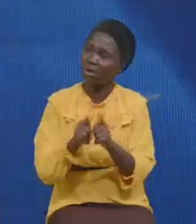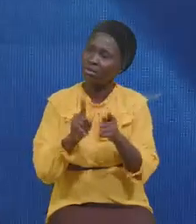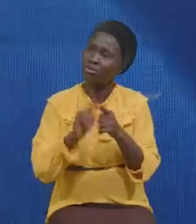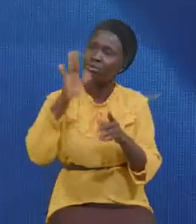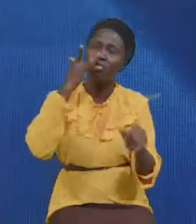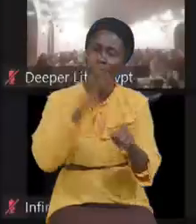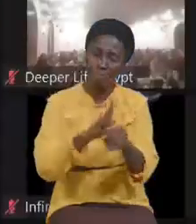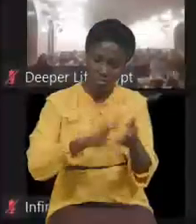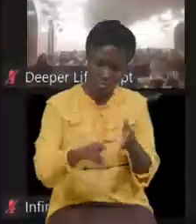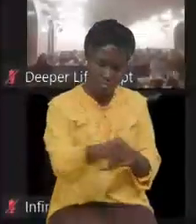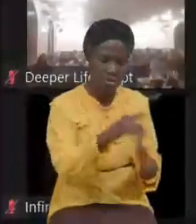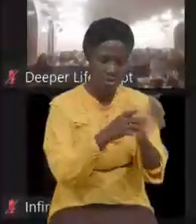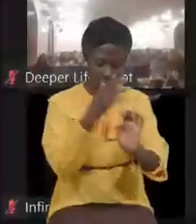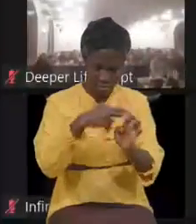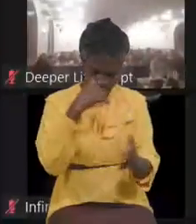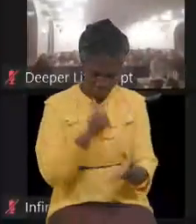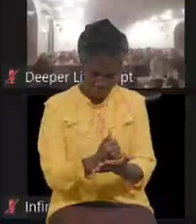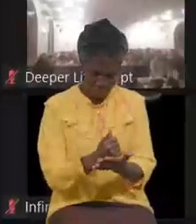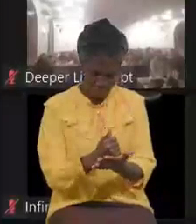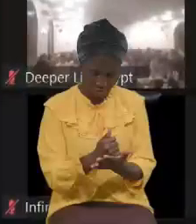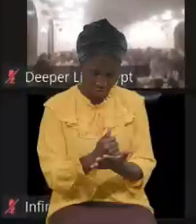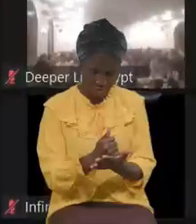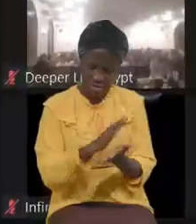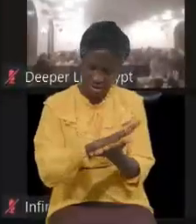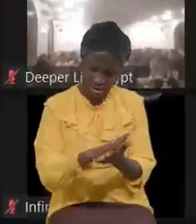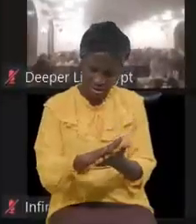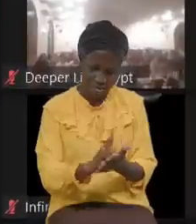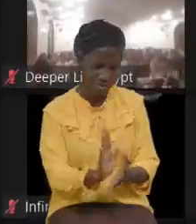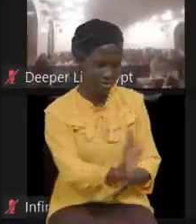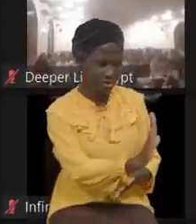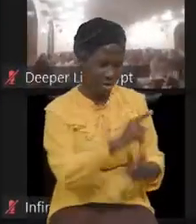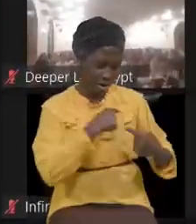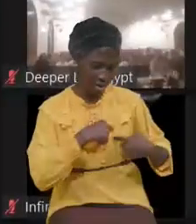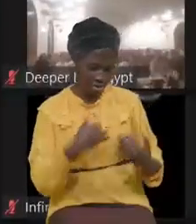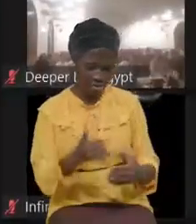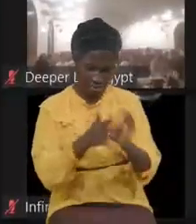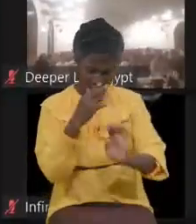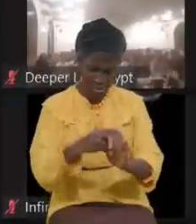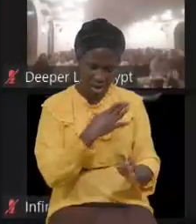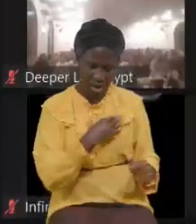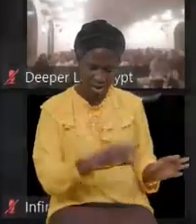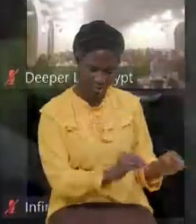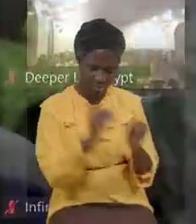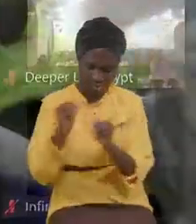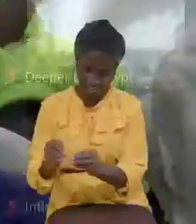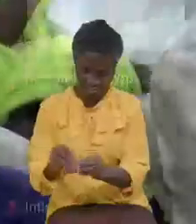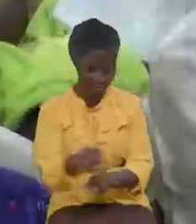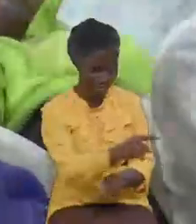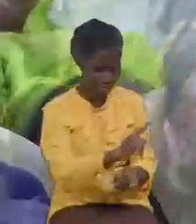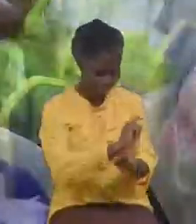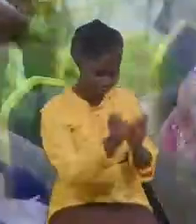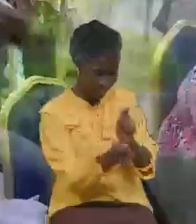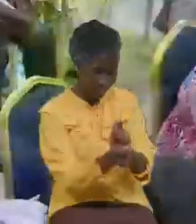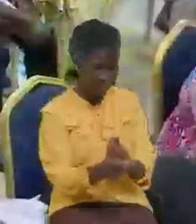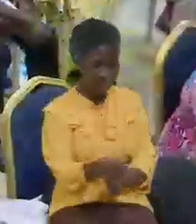them in Jesus' name. Cleanse their hearts now and transfer them and translate